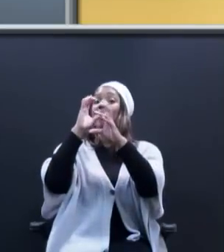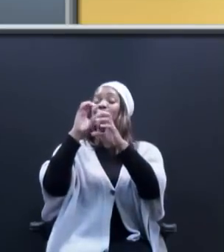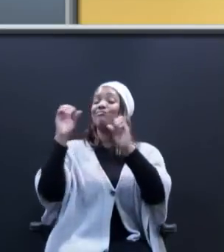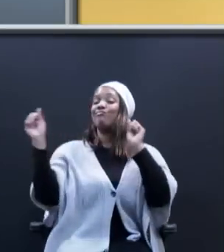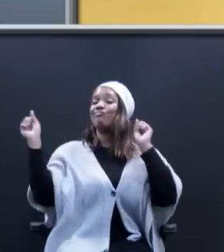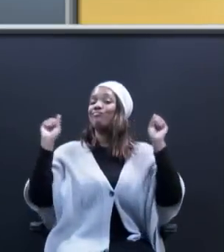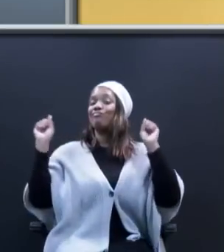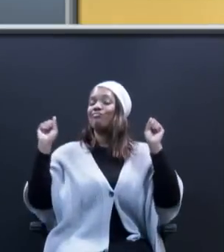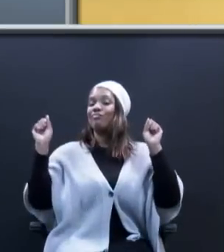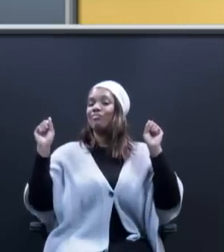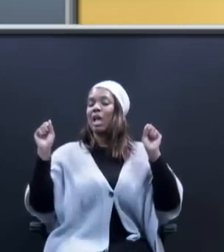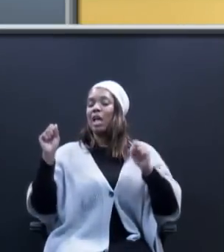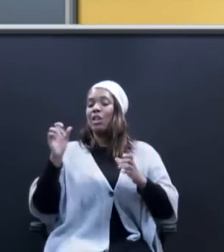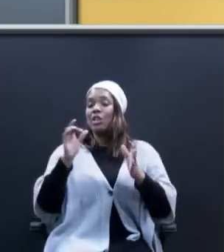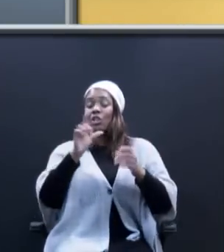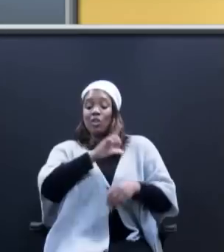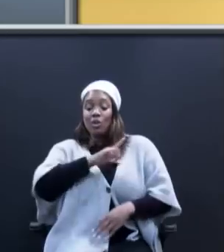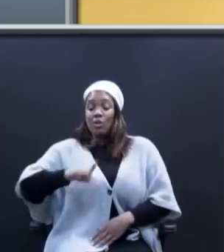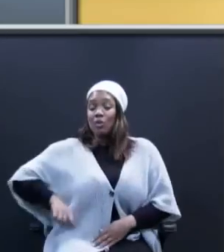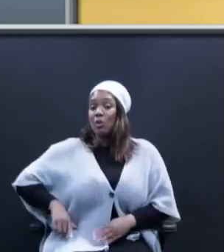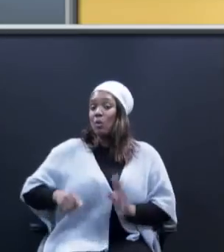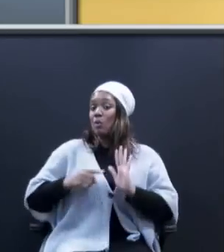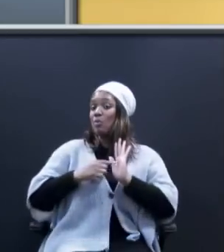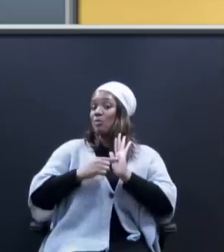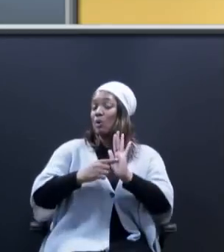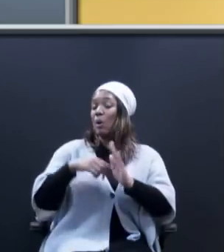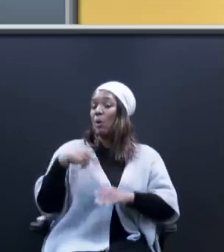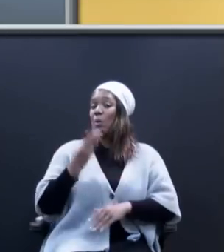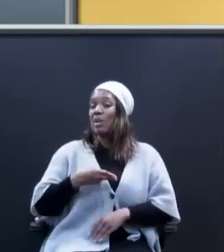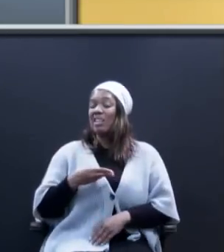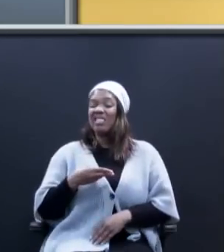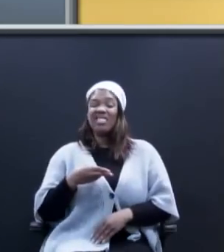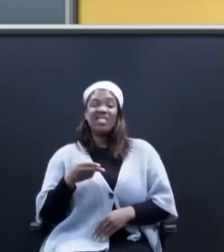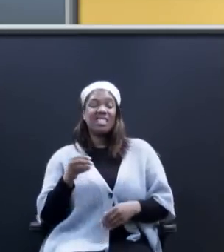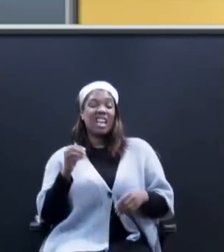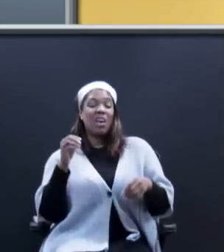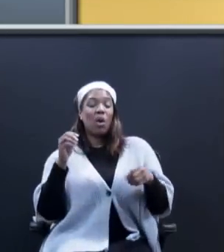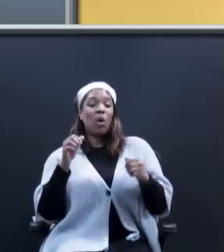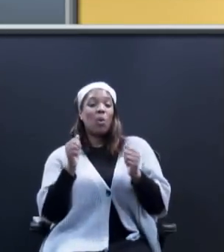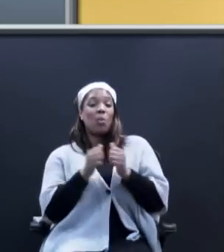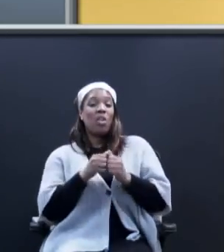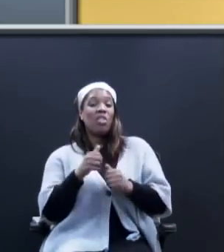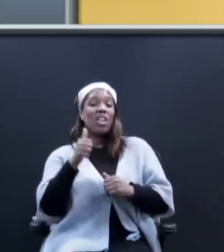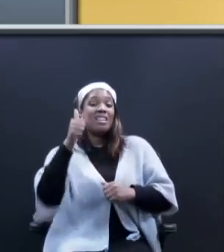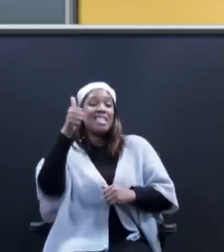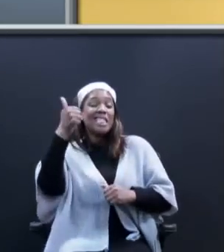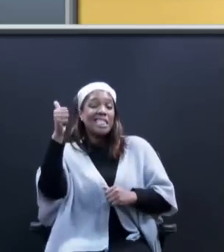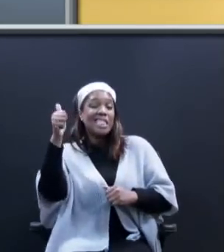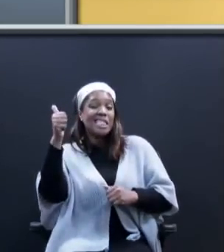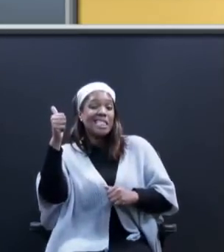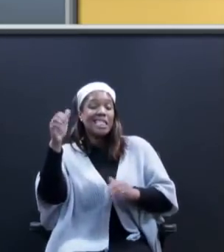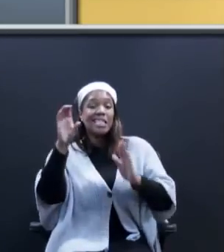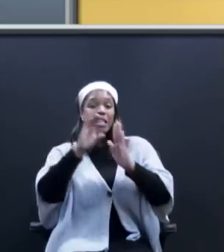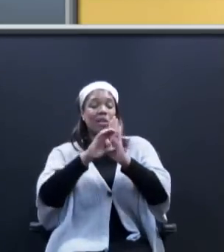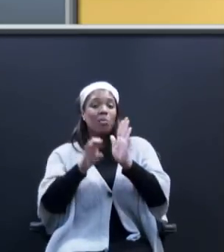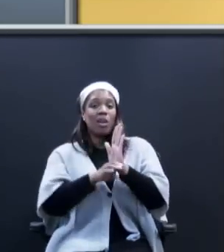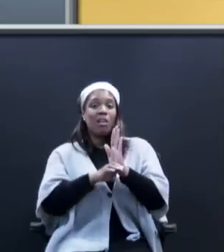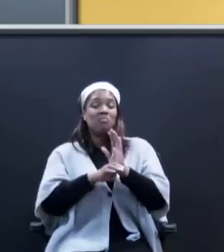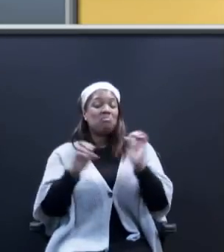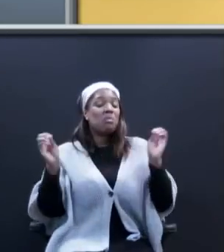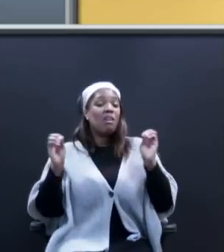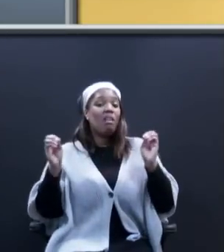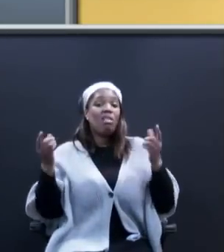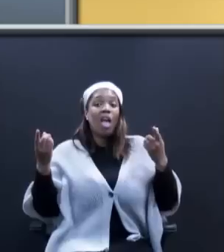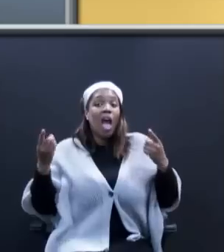even when he came down and gave Israel the Ten Commandments. Nothing takes place until the trumpets. That's why